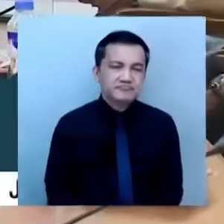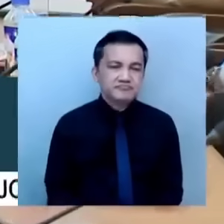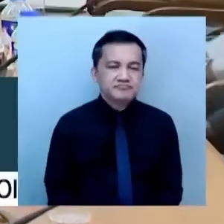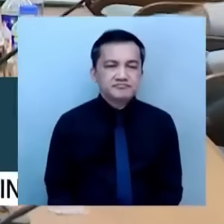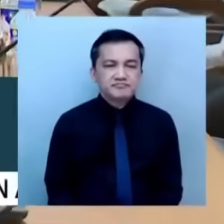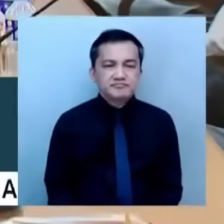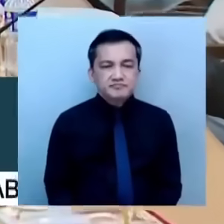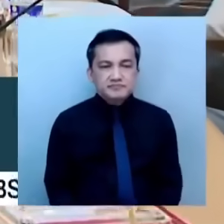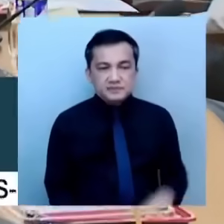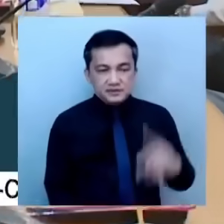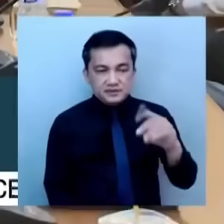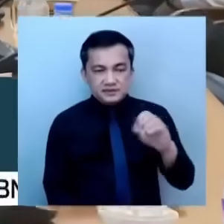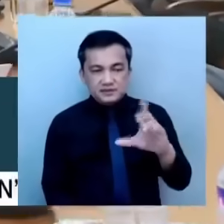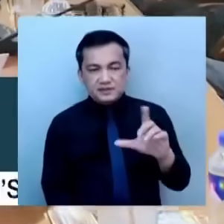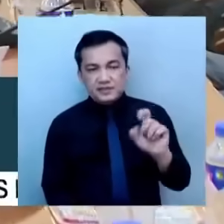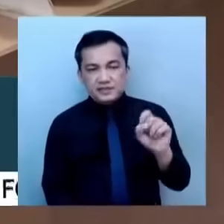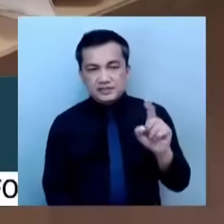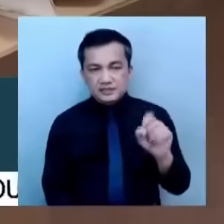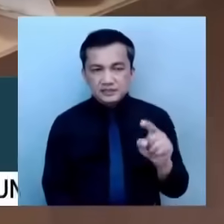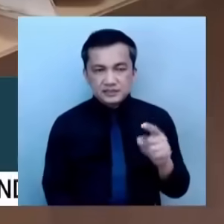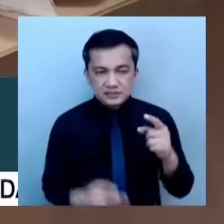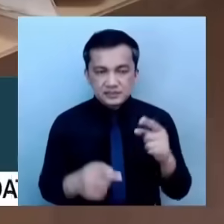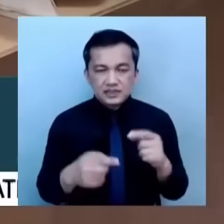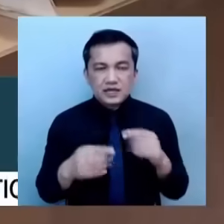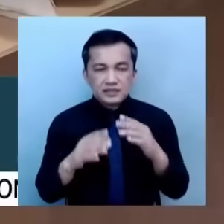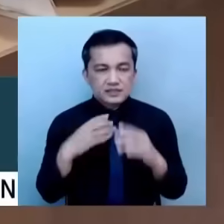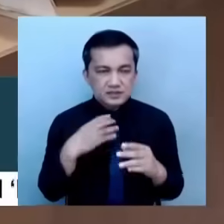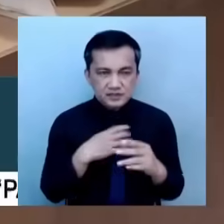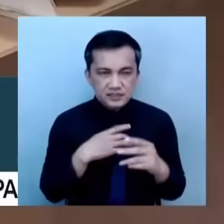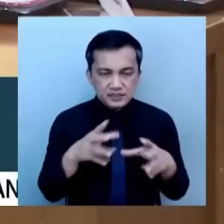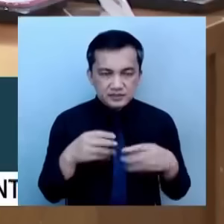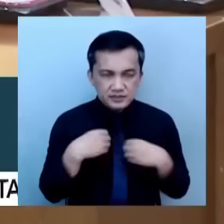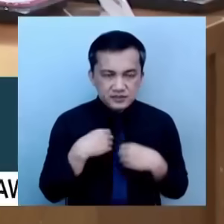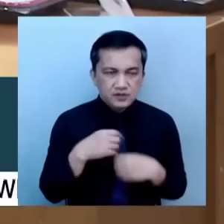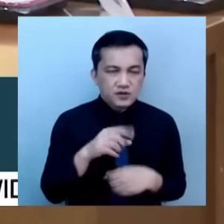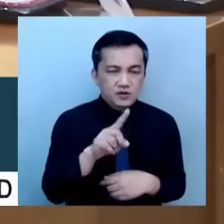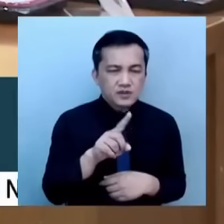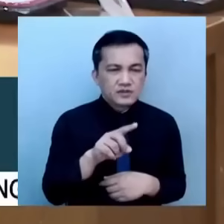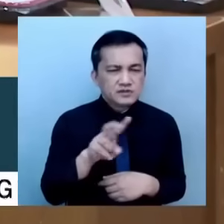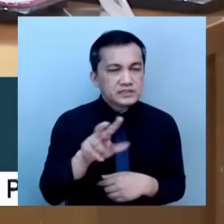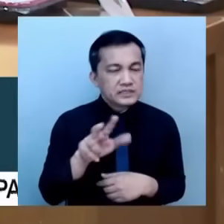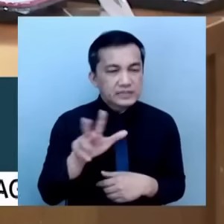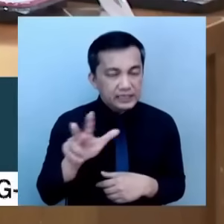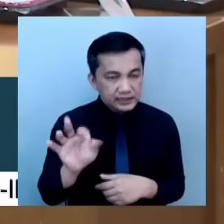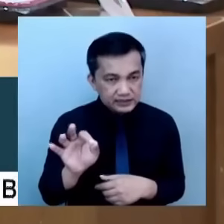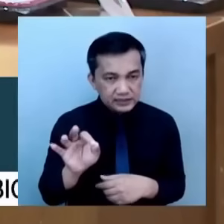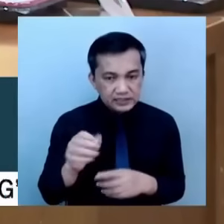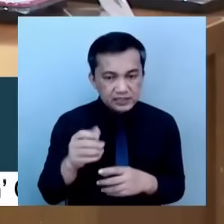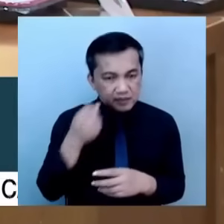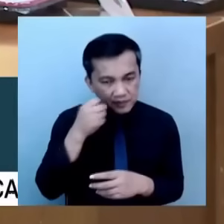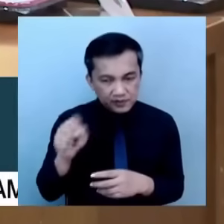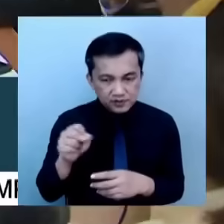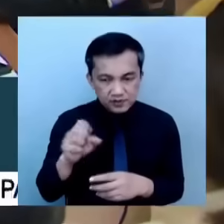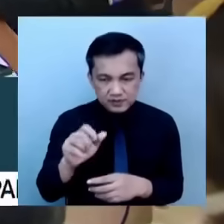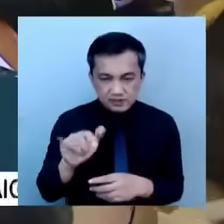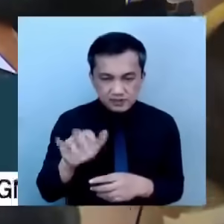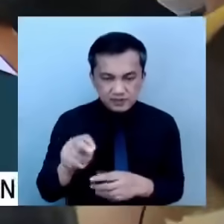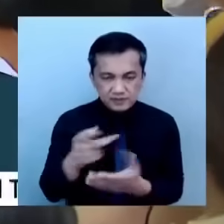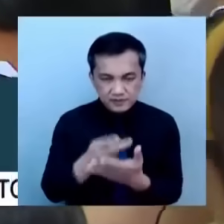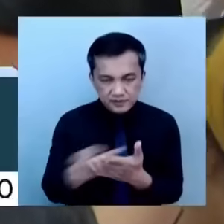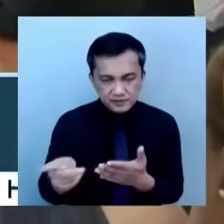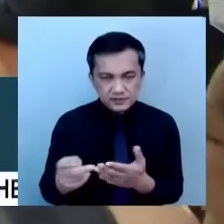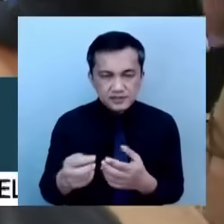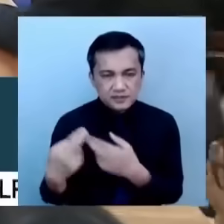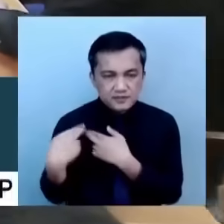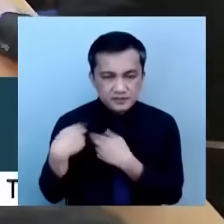House adopted Resolution 189 citing three violations, specifically SMNI's failure in its responsibility to the public when it was